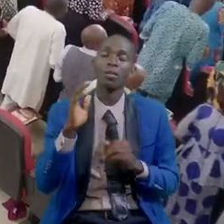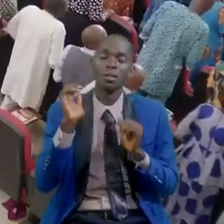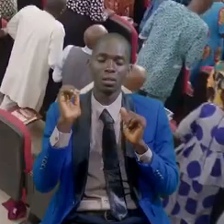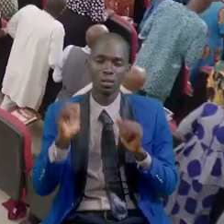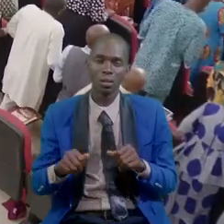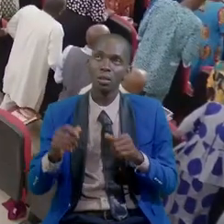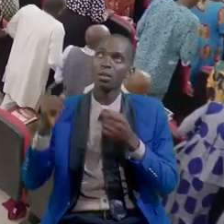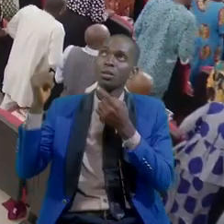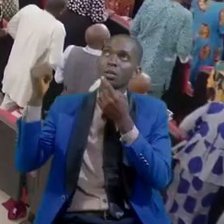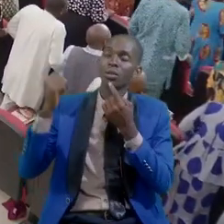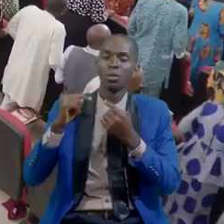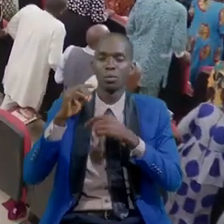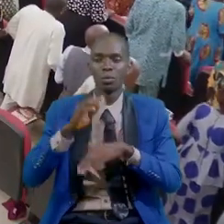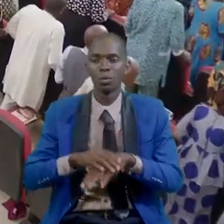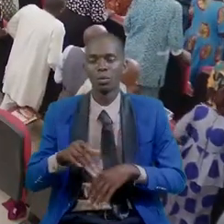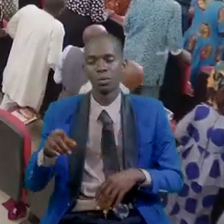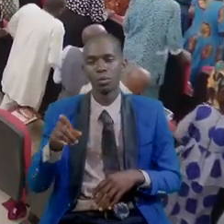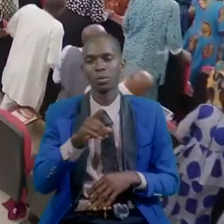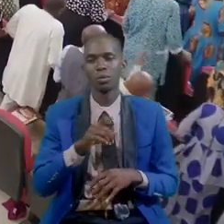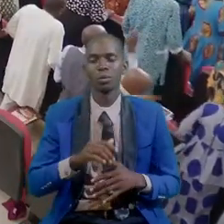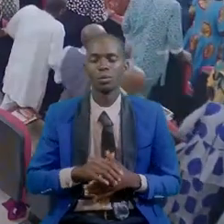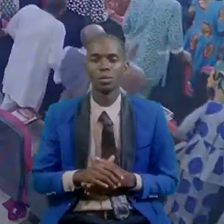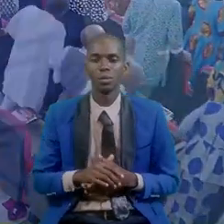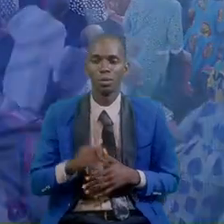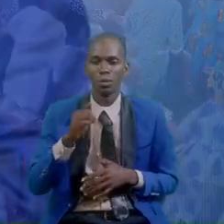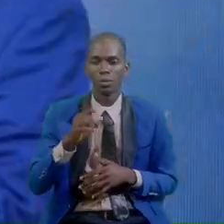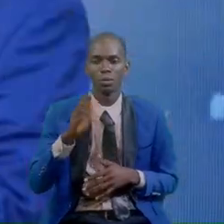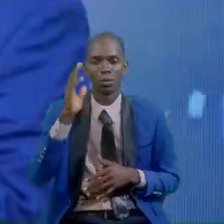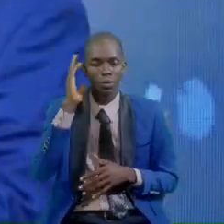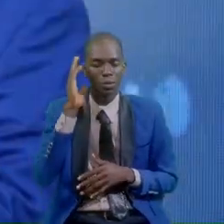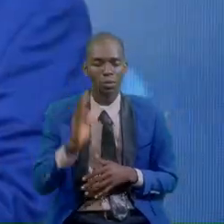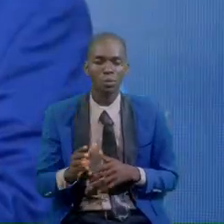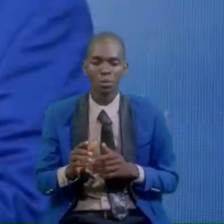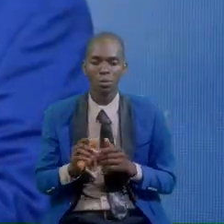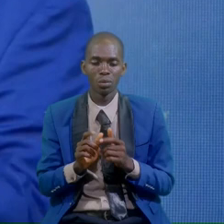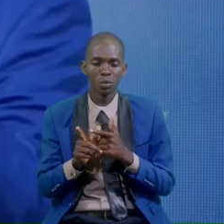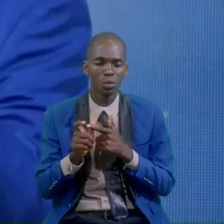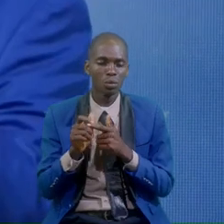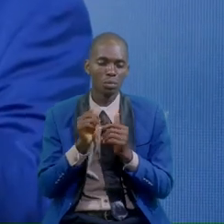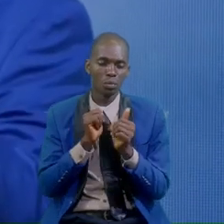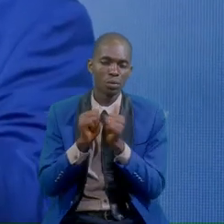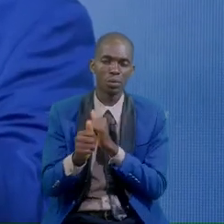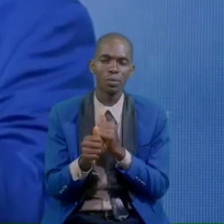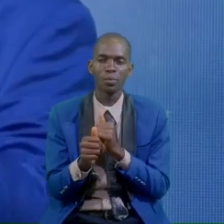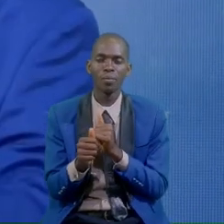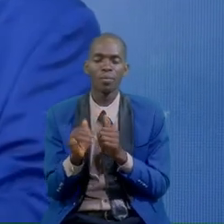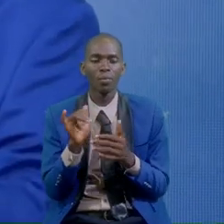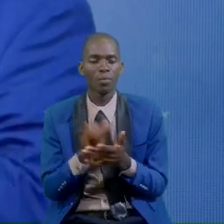come on you, you will outrun that